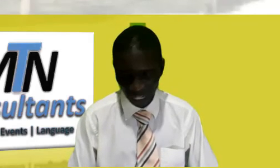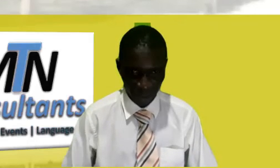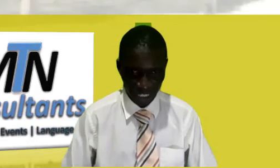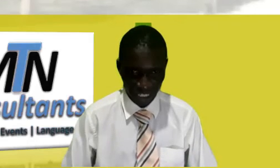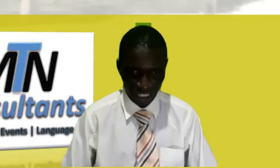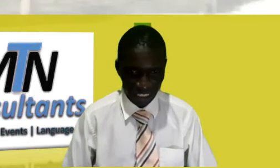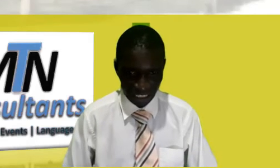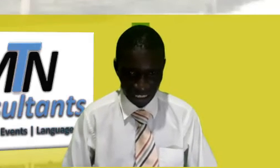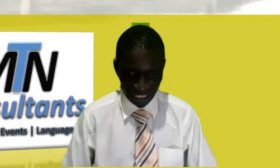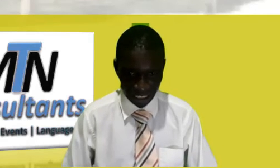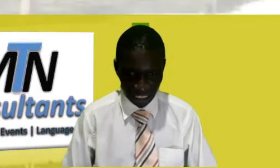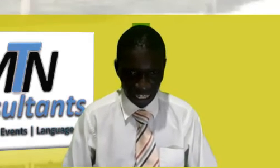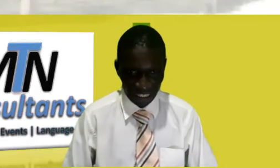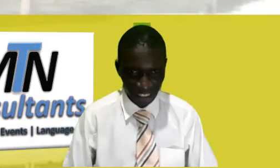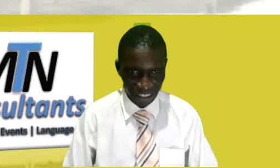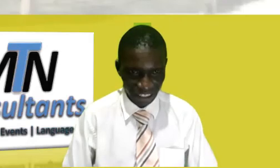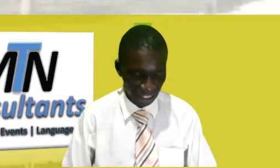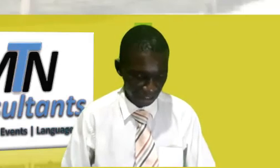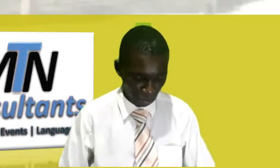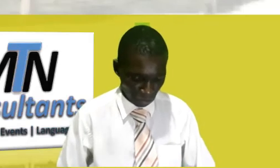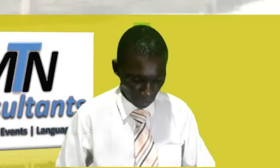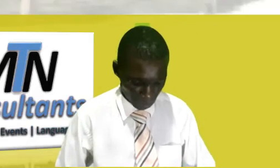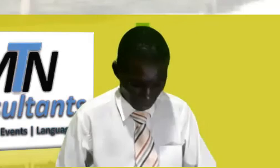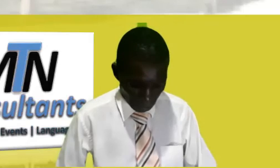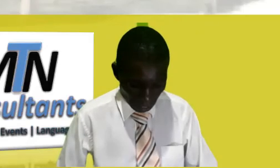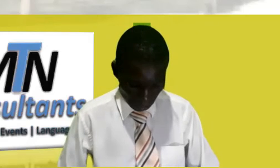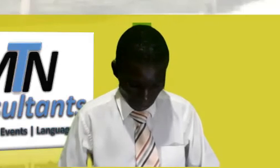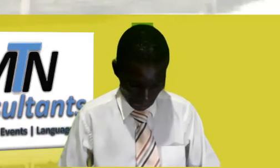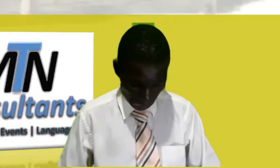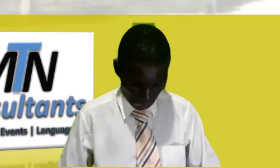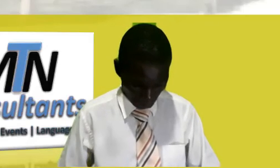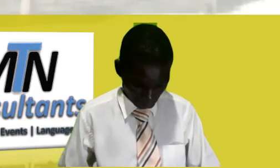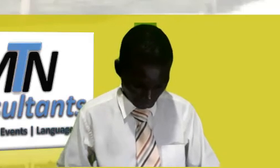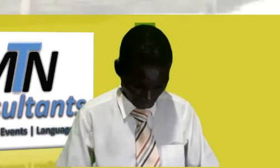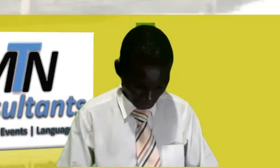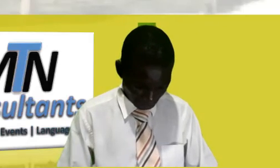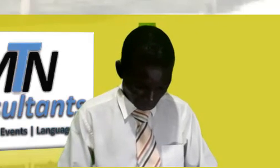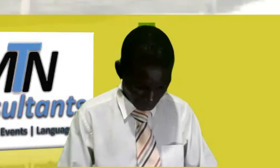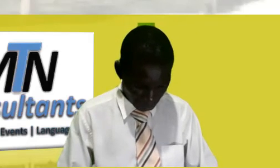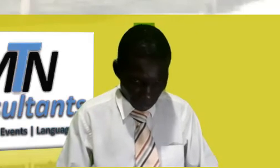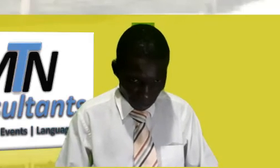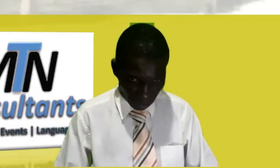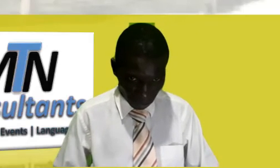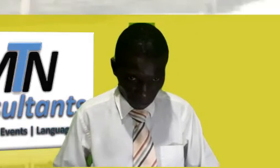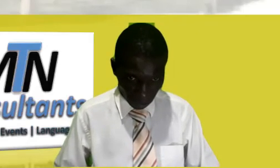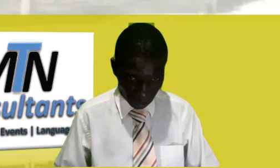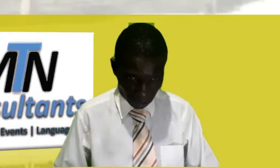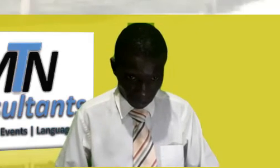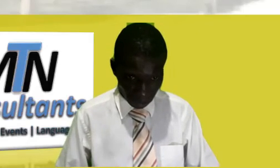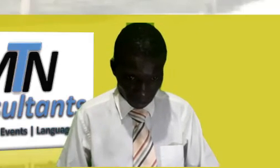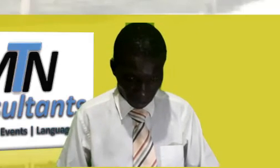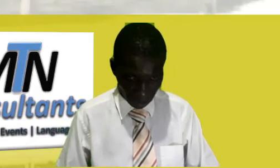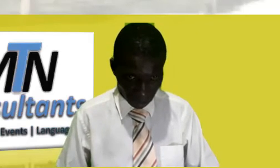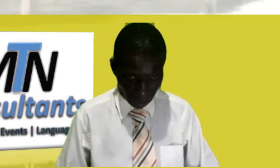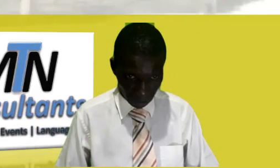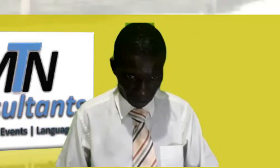ask, then we can assist each other. I guess what I want